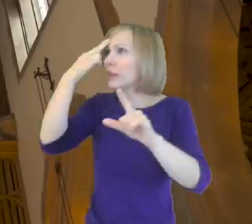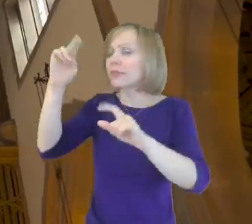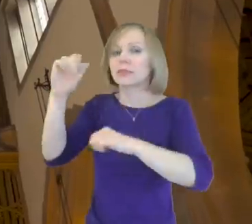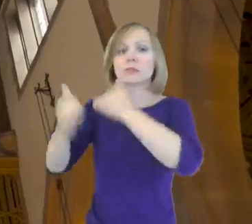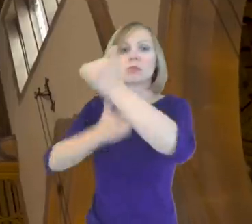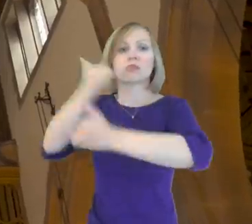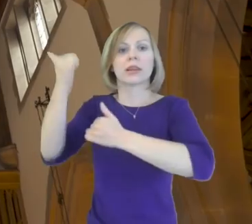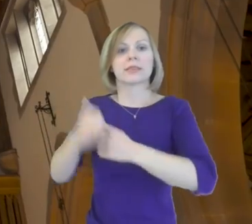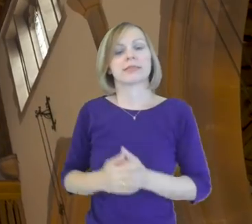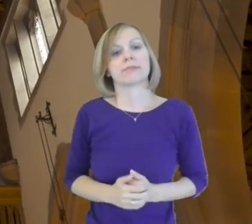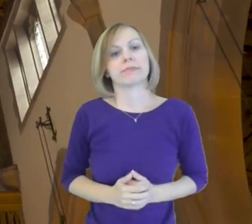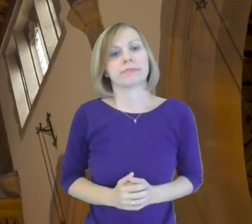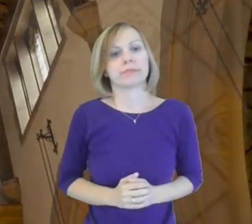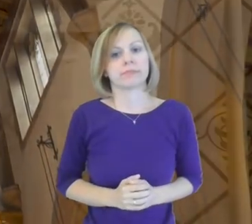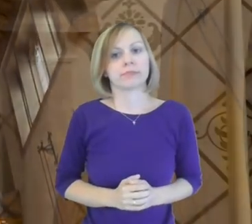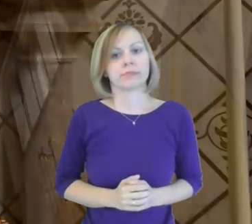praised.